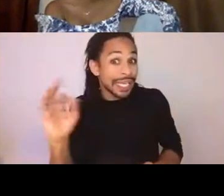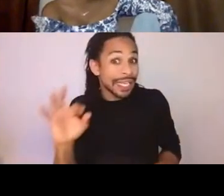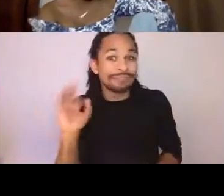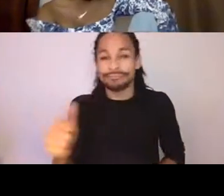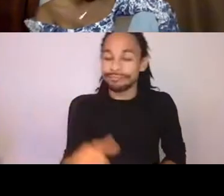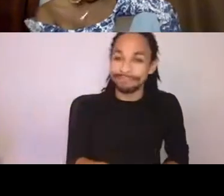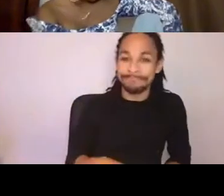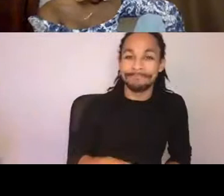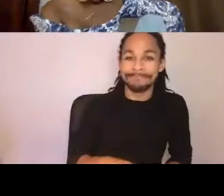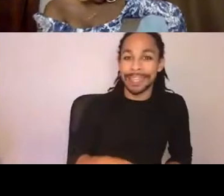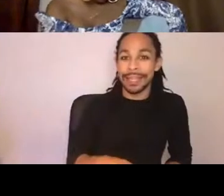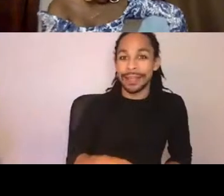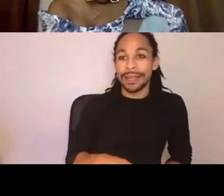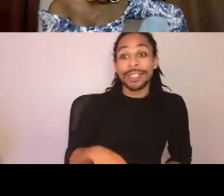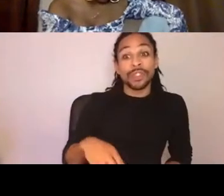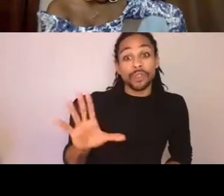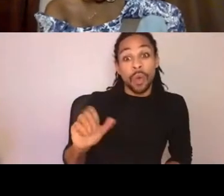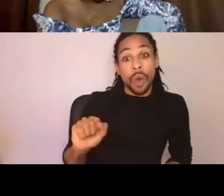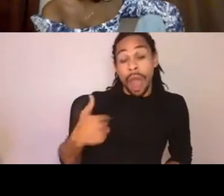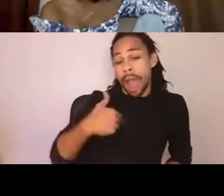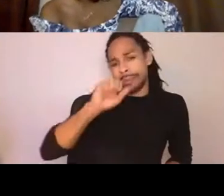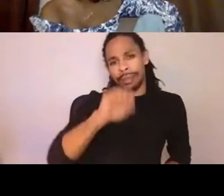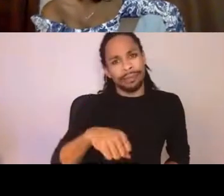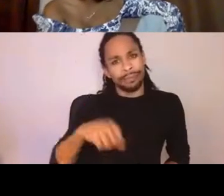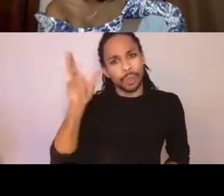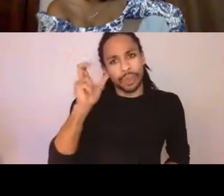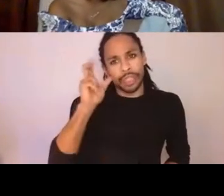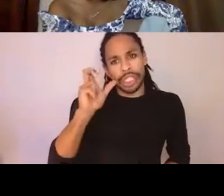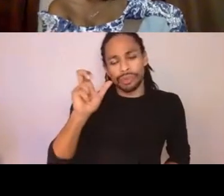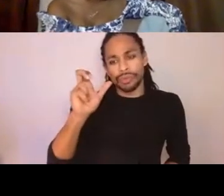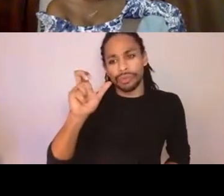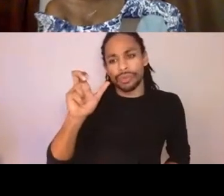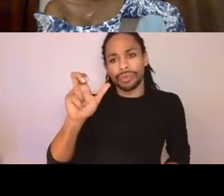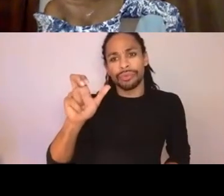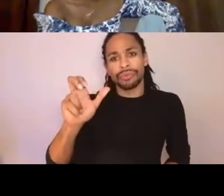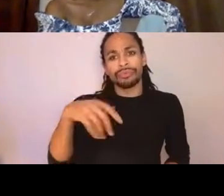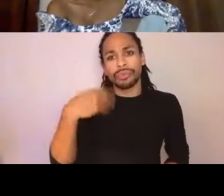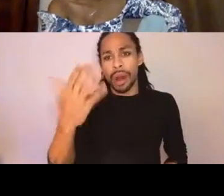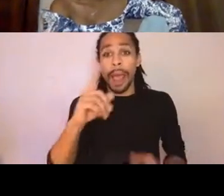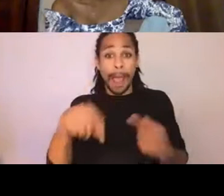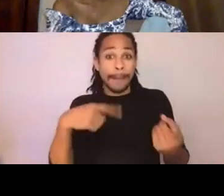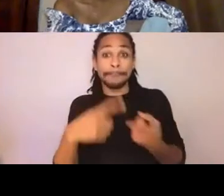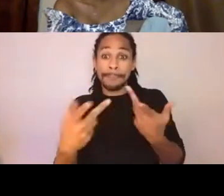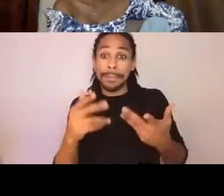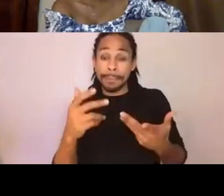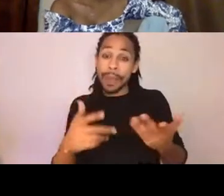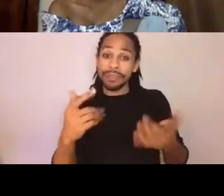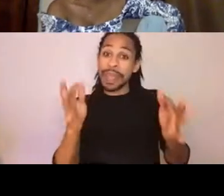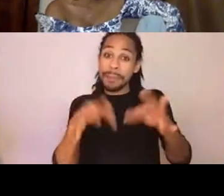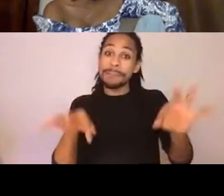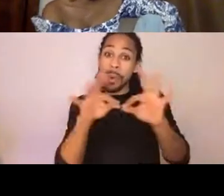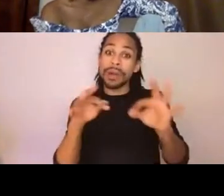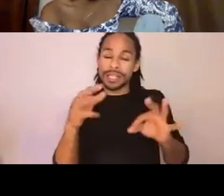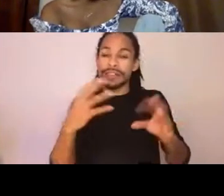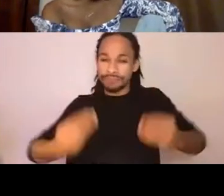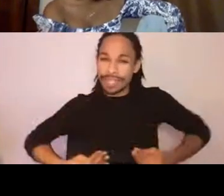working? So I loved hearing, and I always love hearing people just speak about the importance, the vitality of creating works